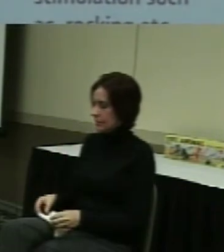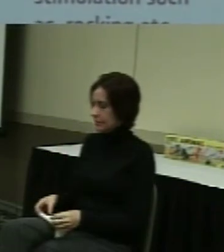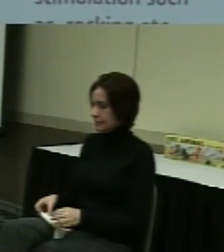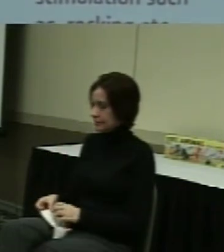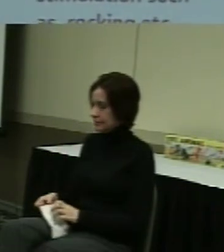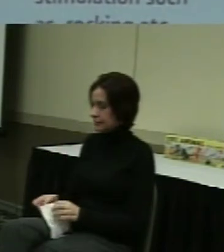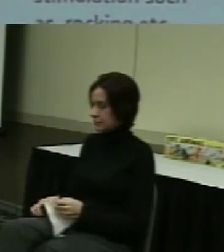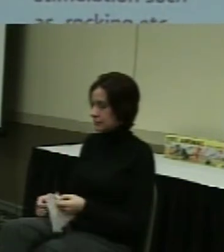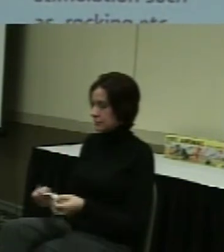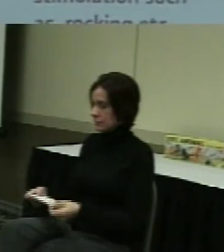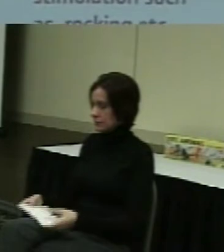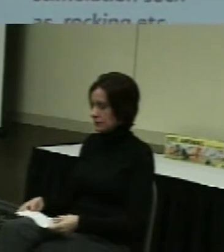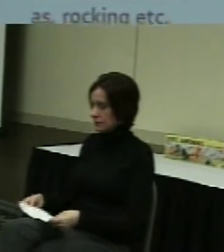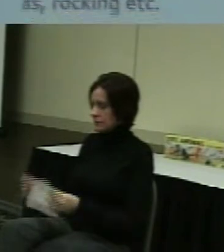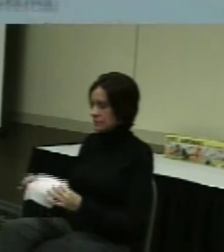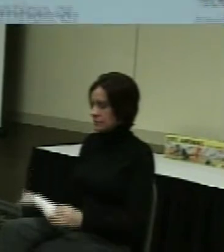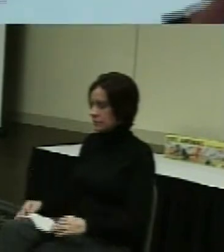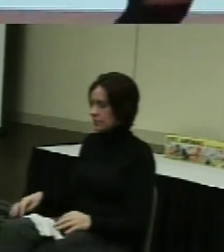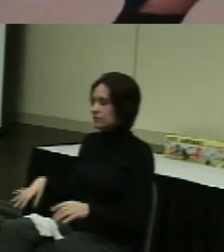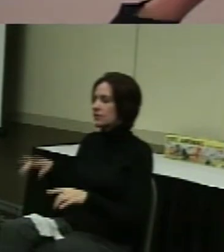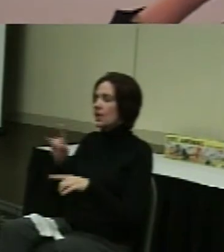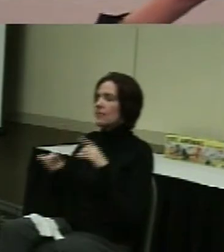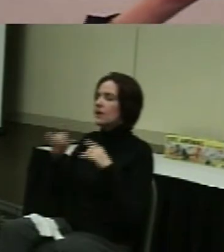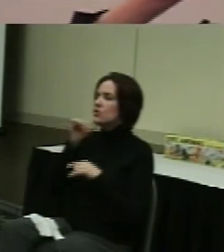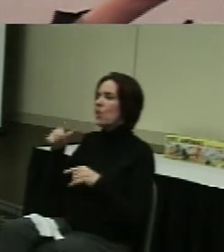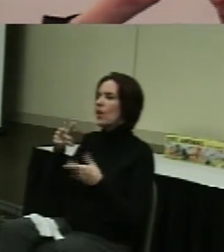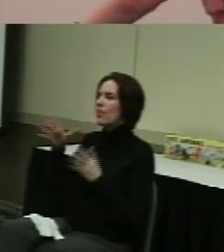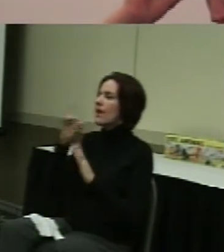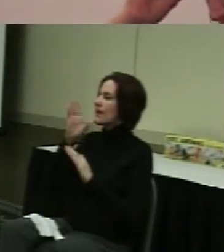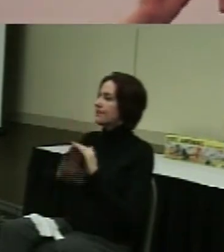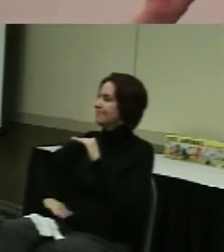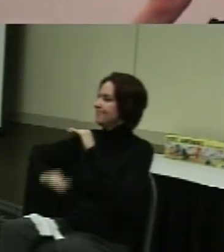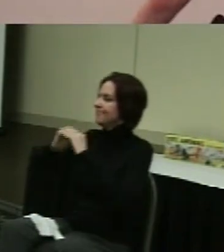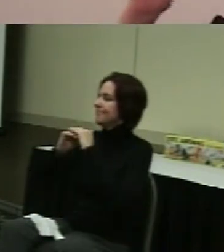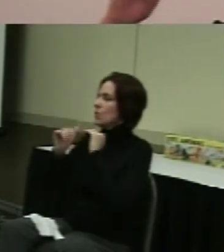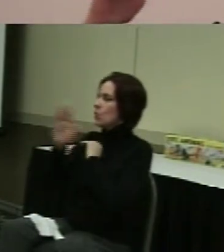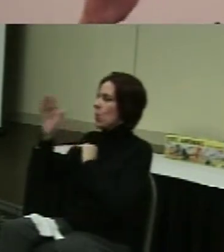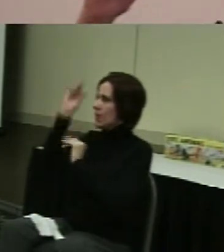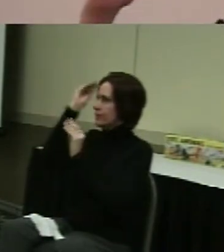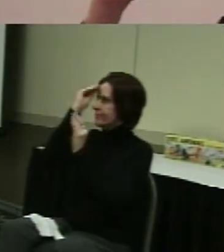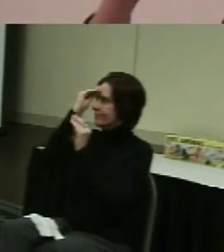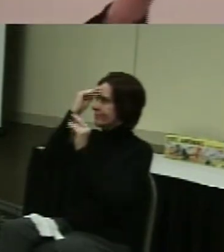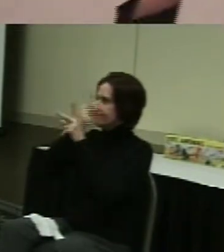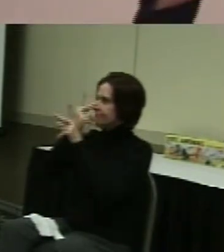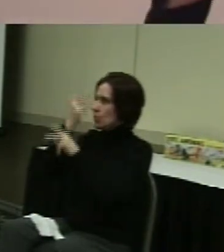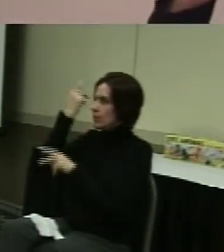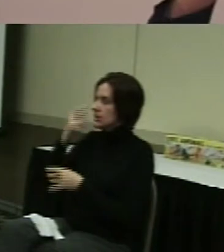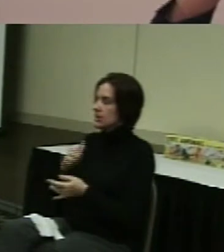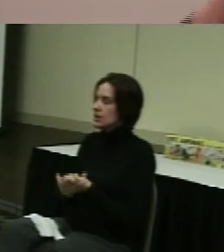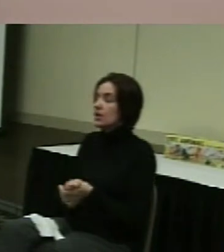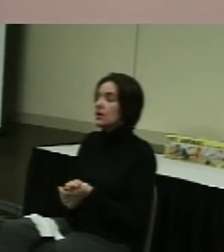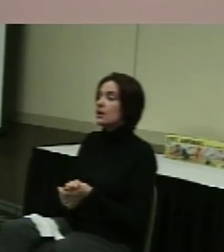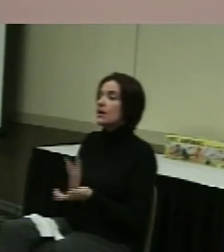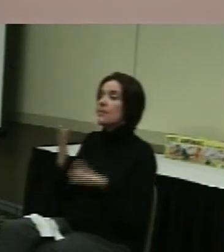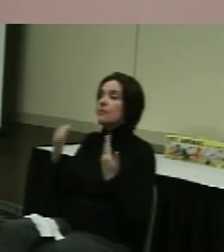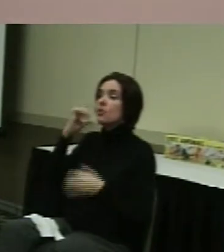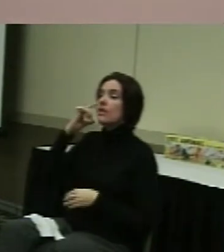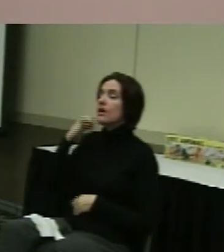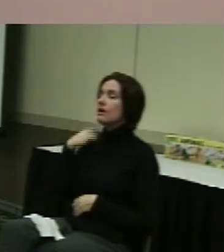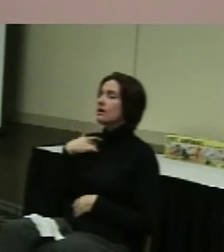a false glass ceiling on your hypothesis. I would imagine, what about a child who might have a hearing